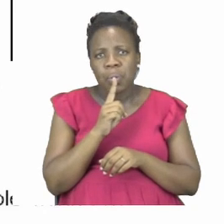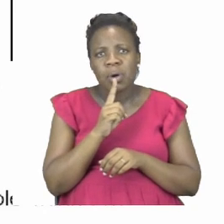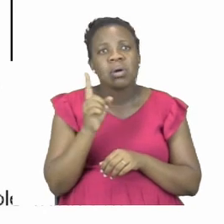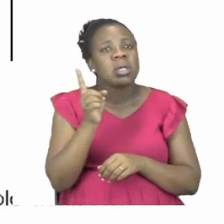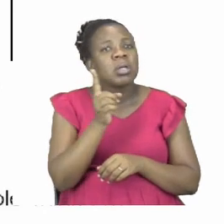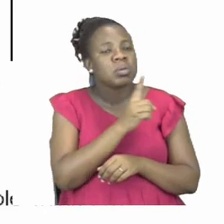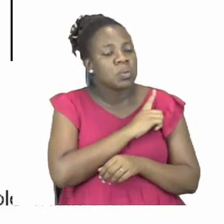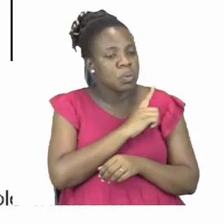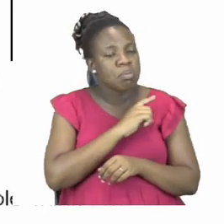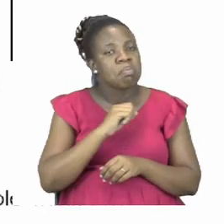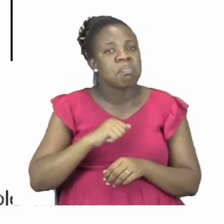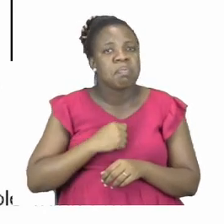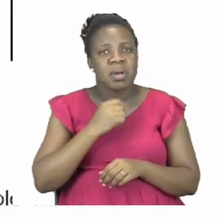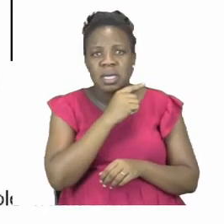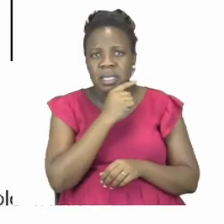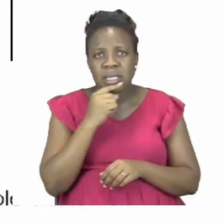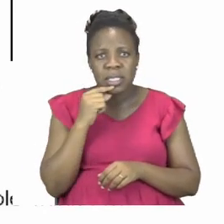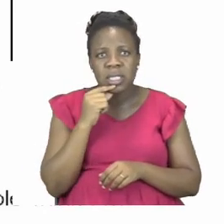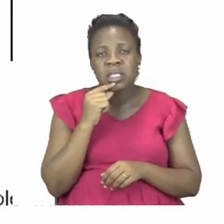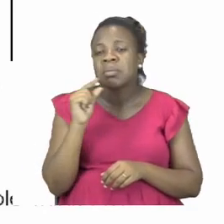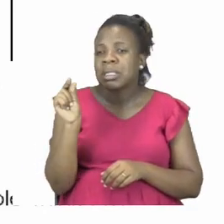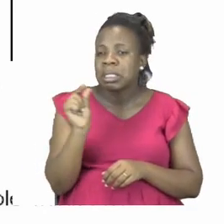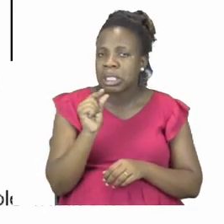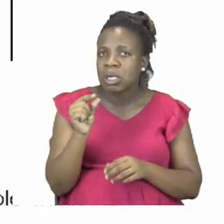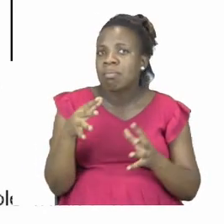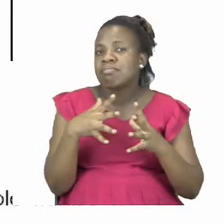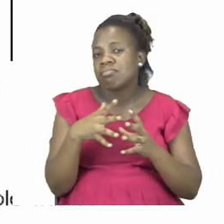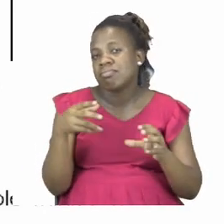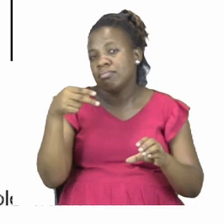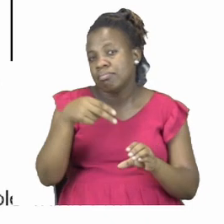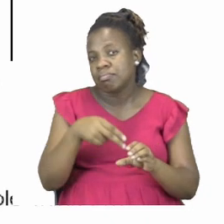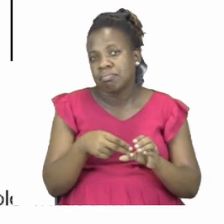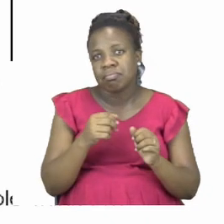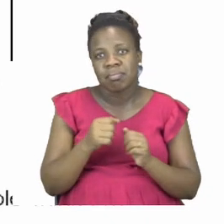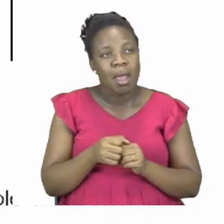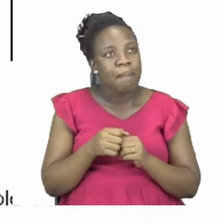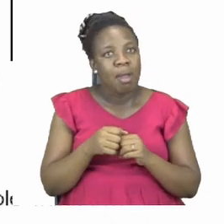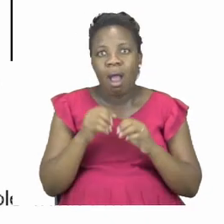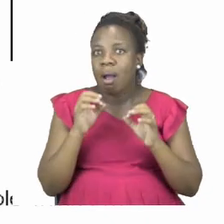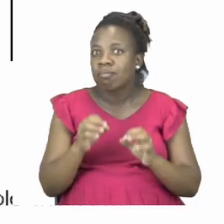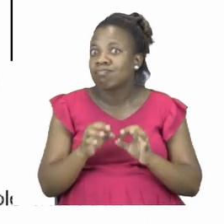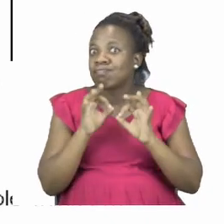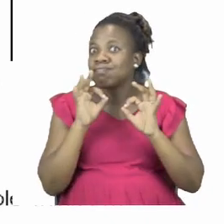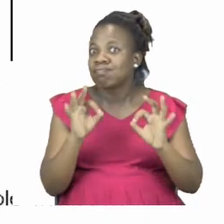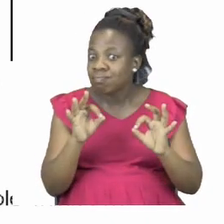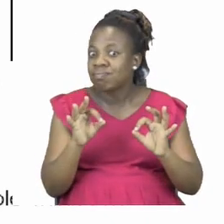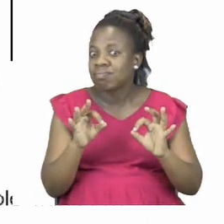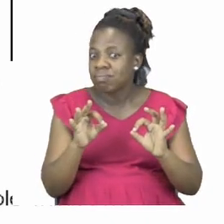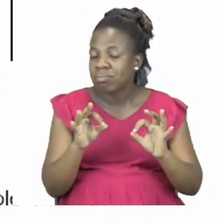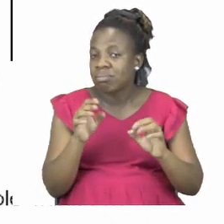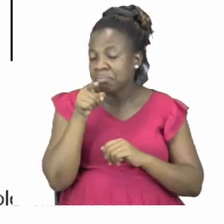I'm called Little Big Fuel. I am amazing, don't you